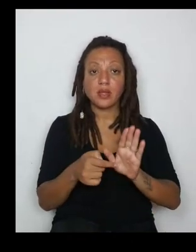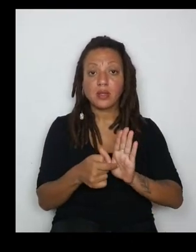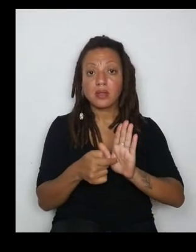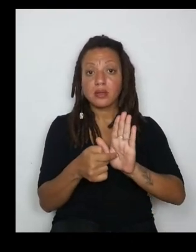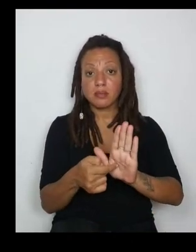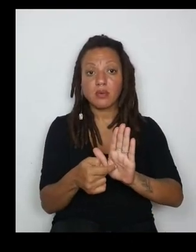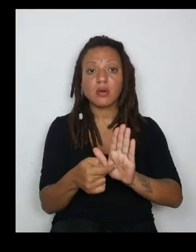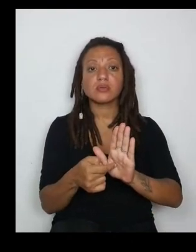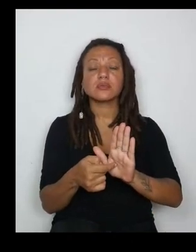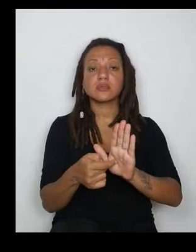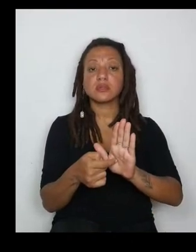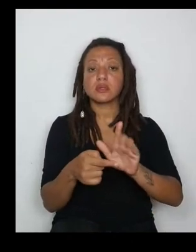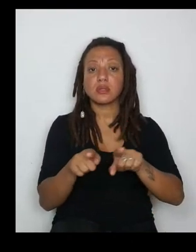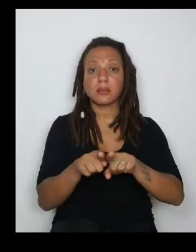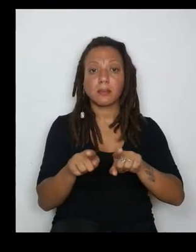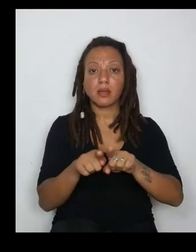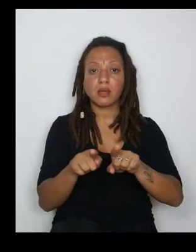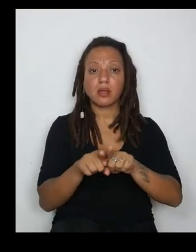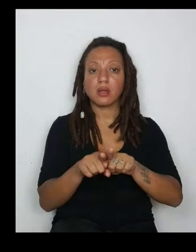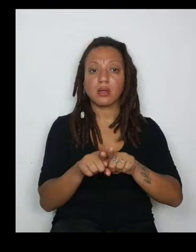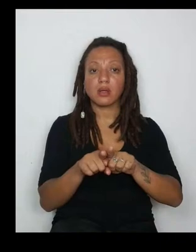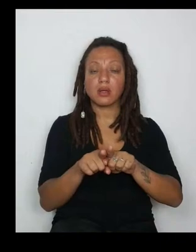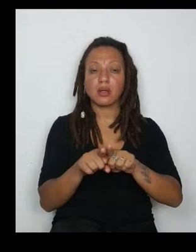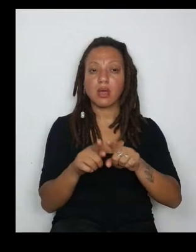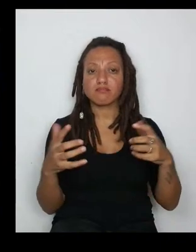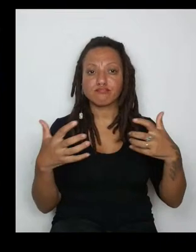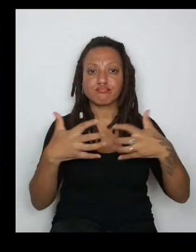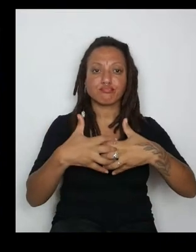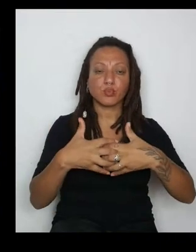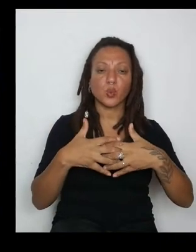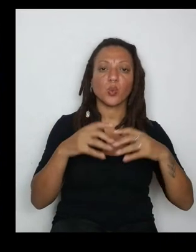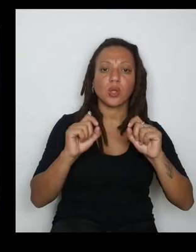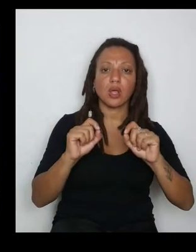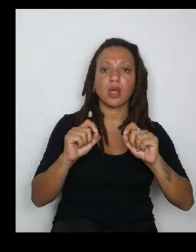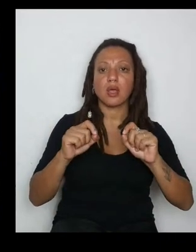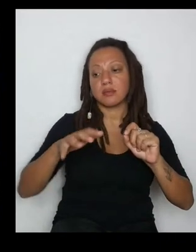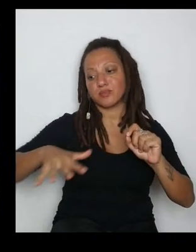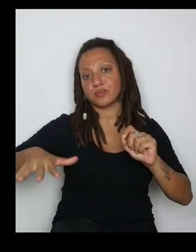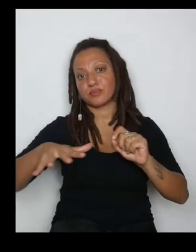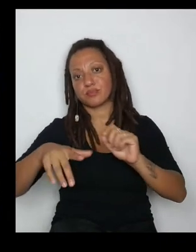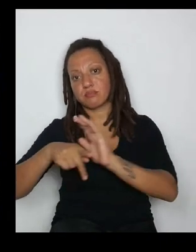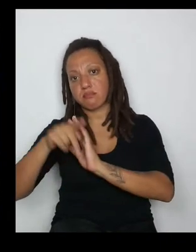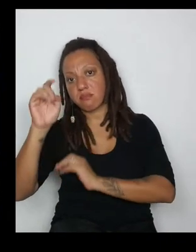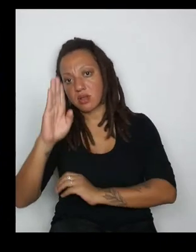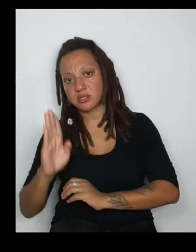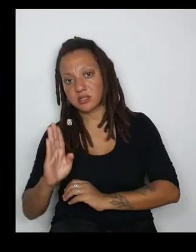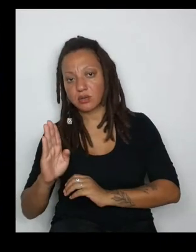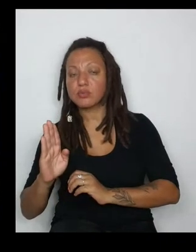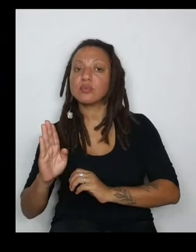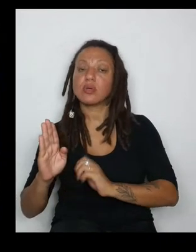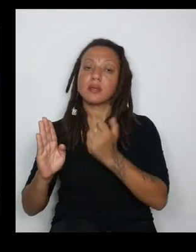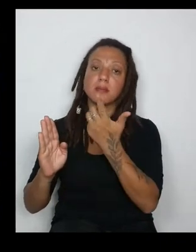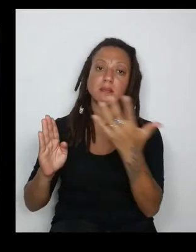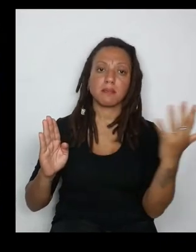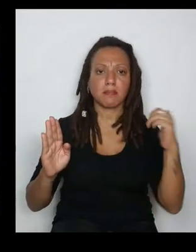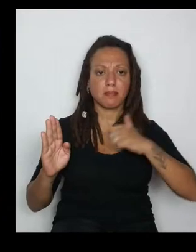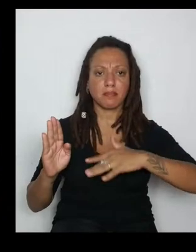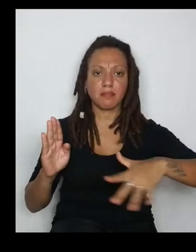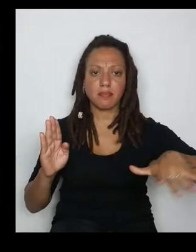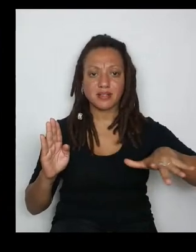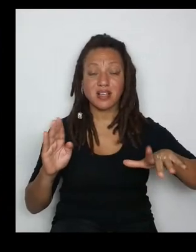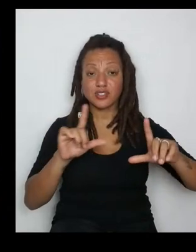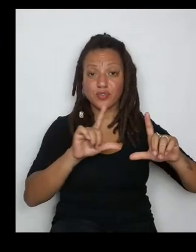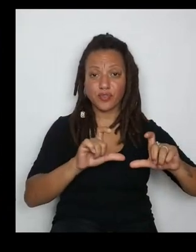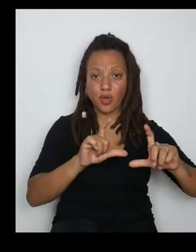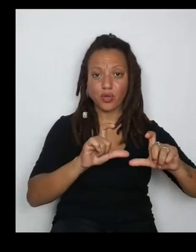cityscapes with these landscape photographs based on his own uh journeys to french polynesia in fact he